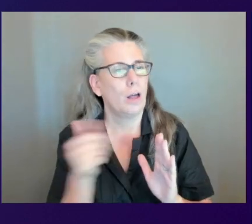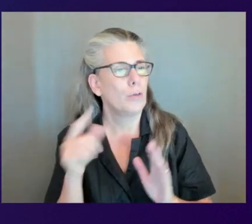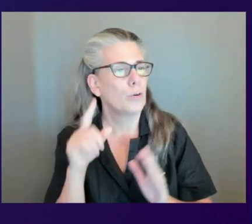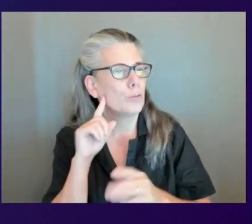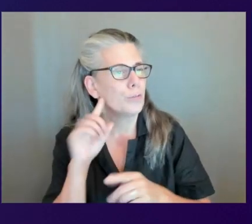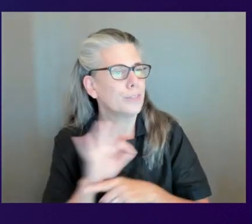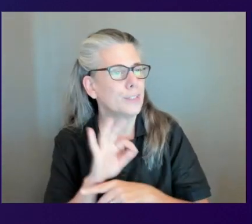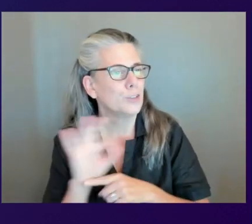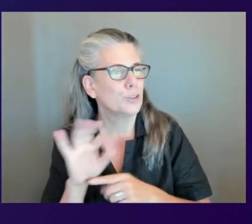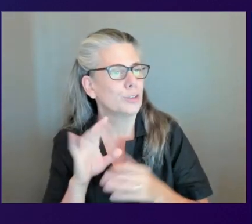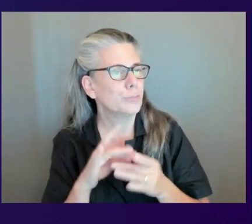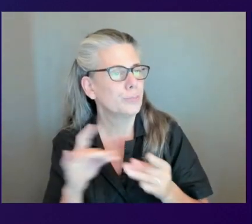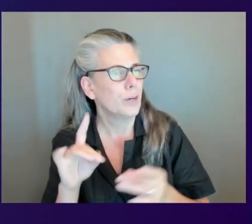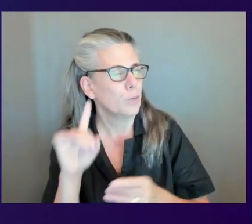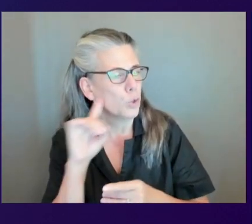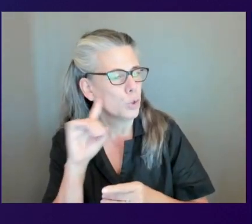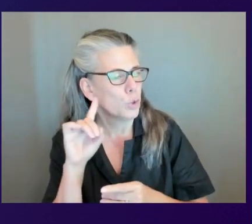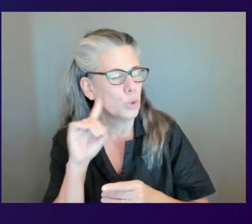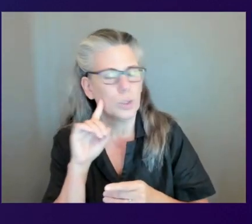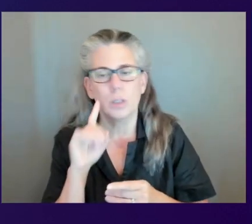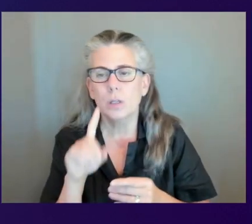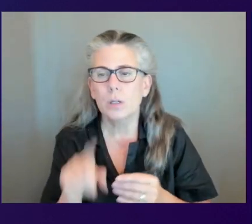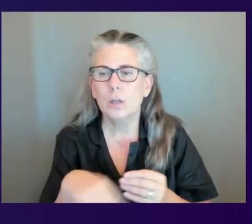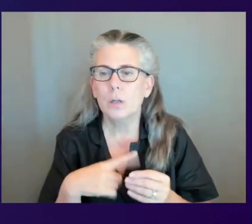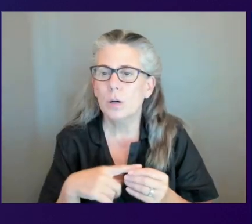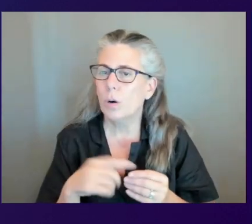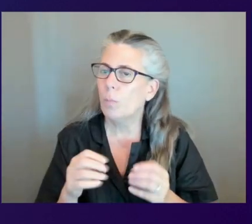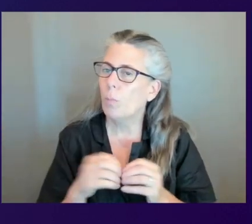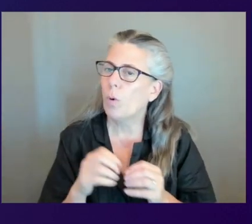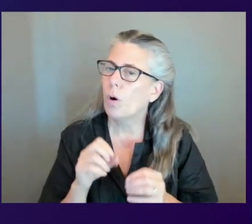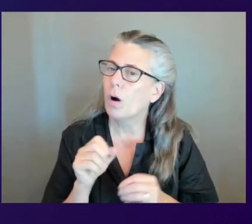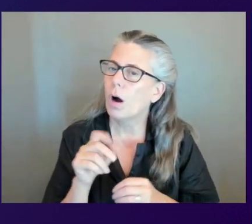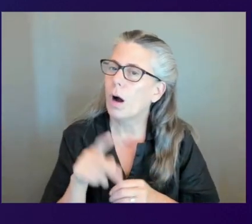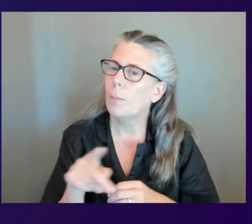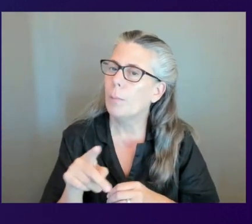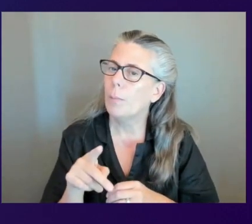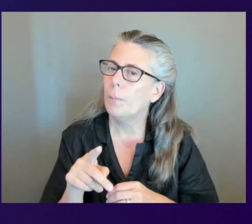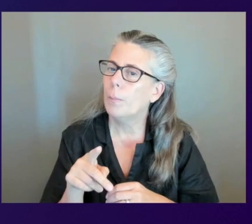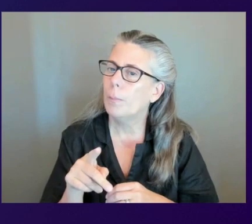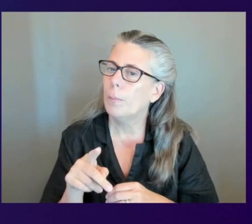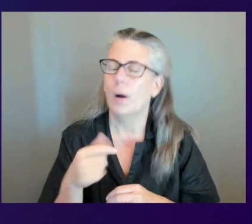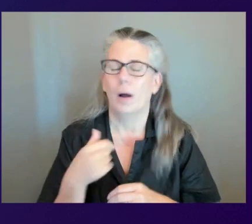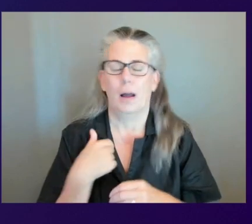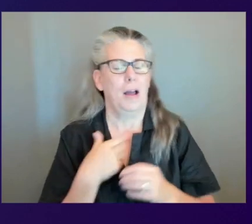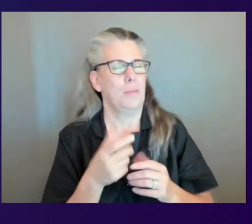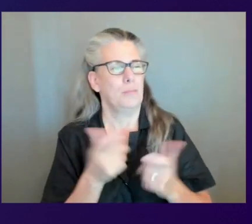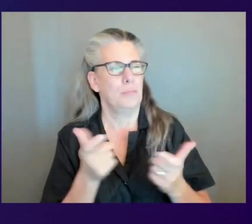maybe you can tell us a little bit more. As Jeff knows, I'm big on automation.